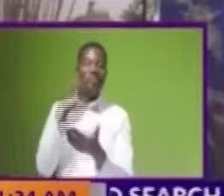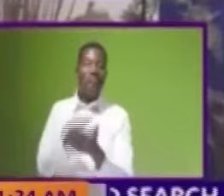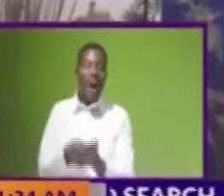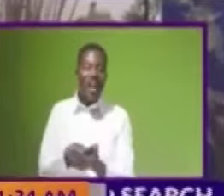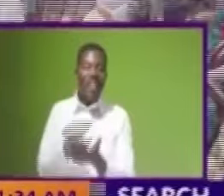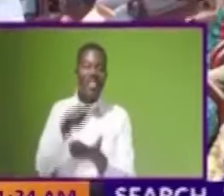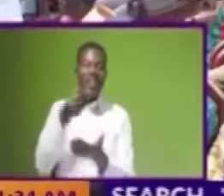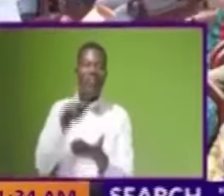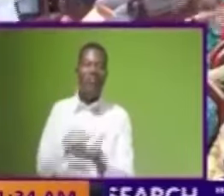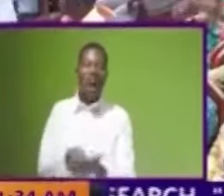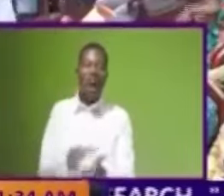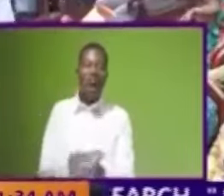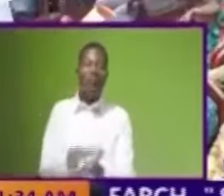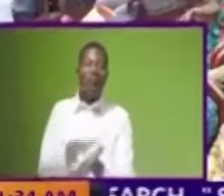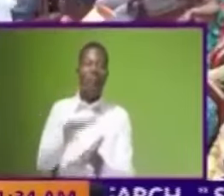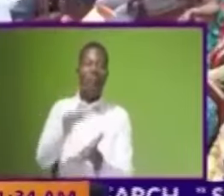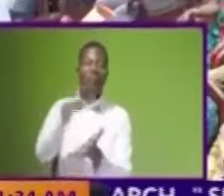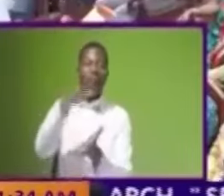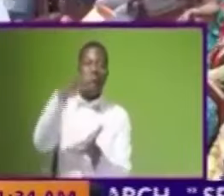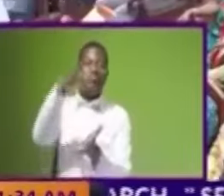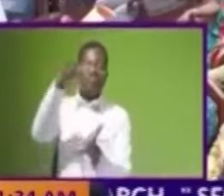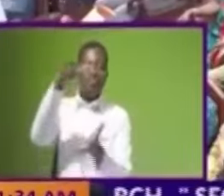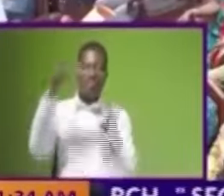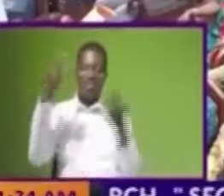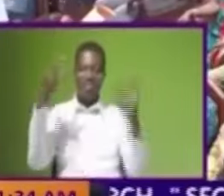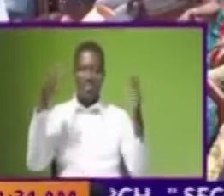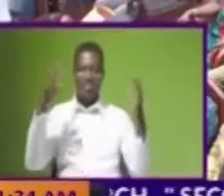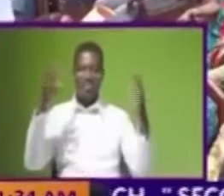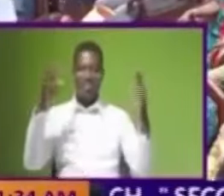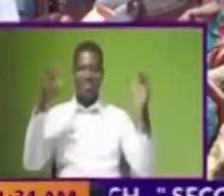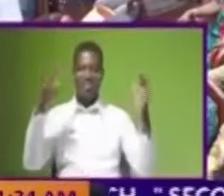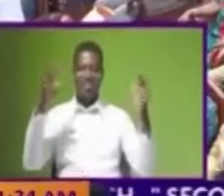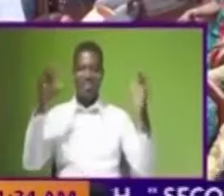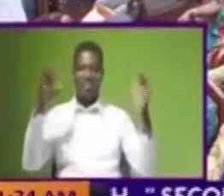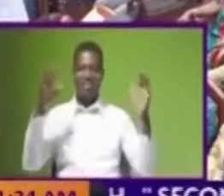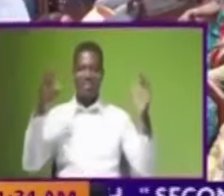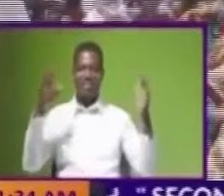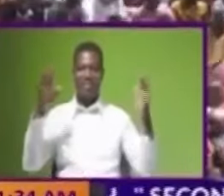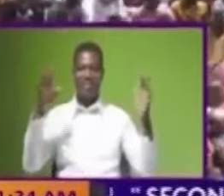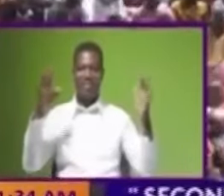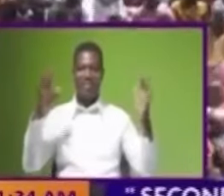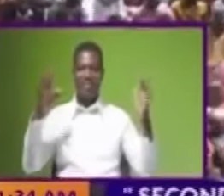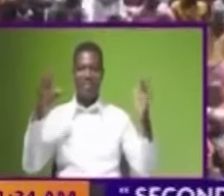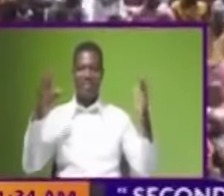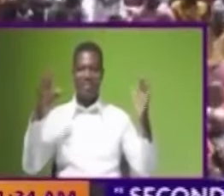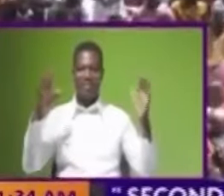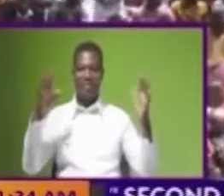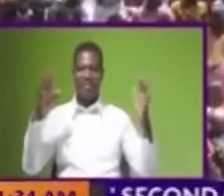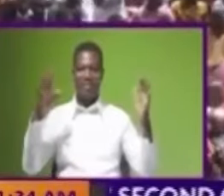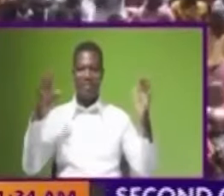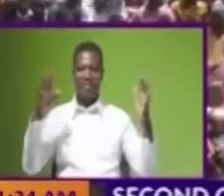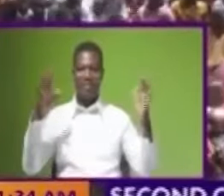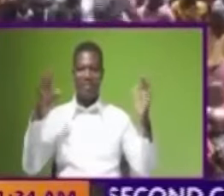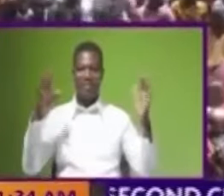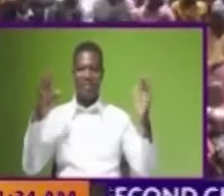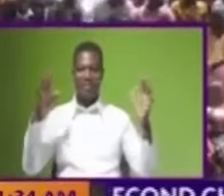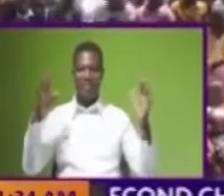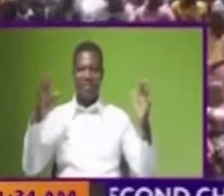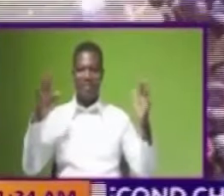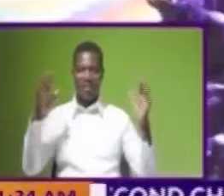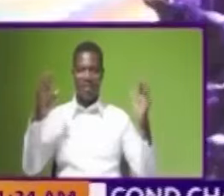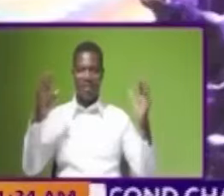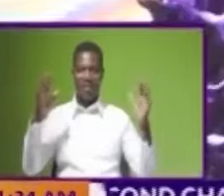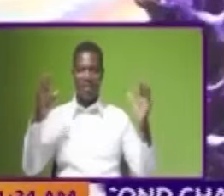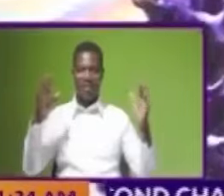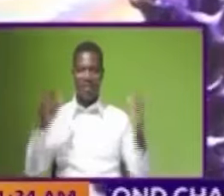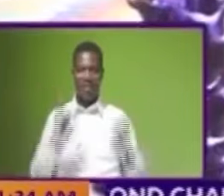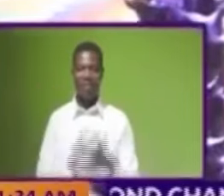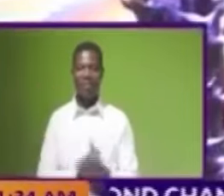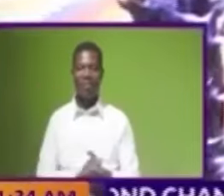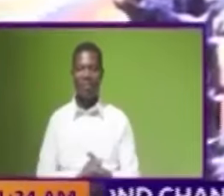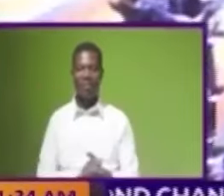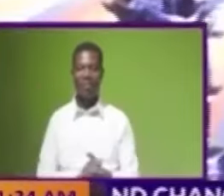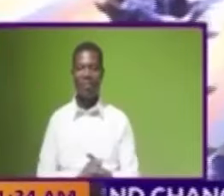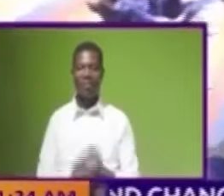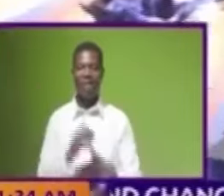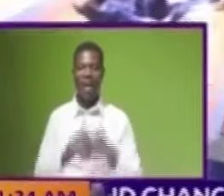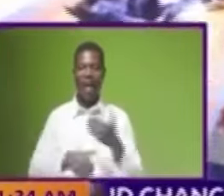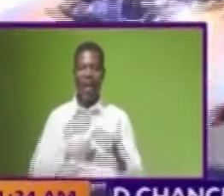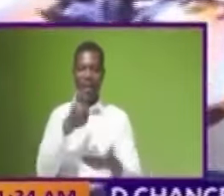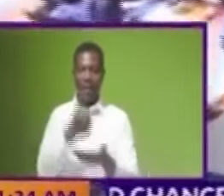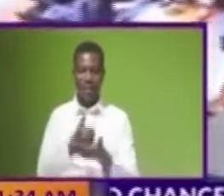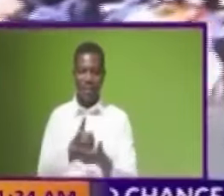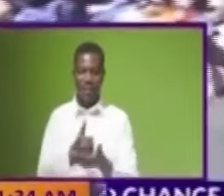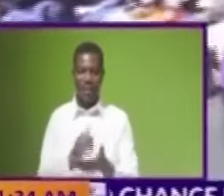Na asante ma tuwa siye. Fese. Ya no tu mfo siye tu. And then my memory reply in the